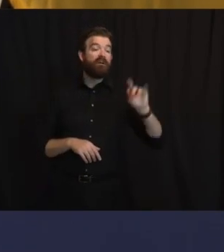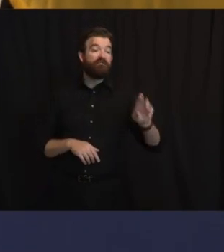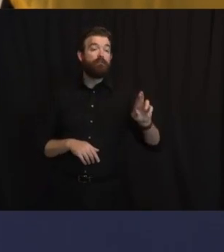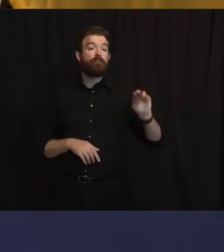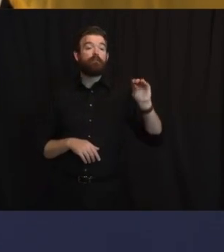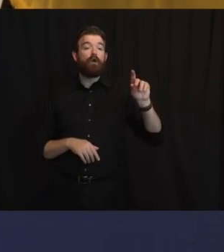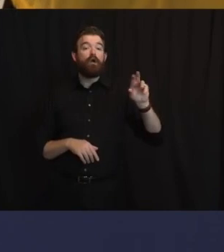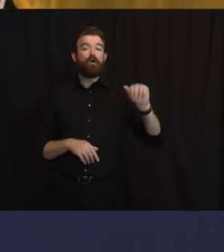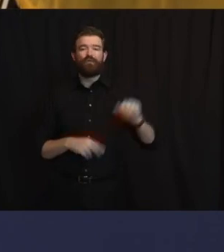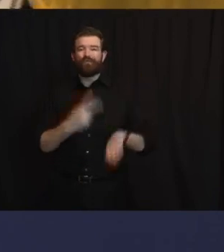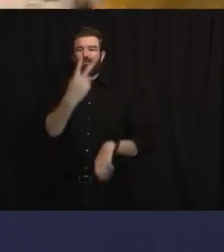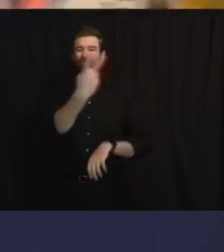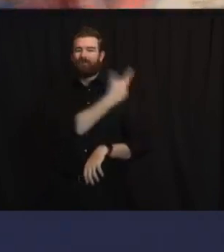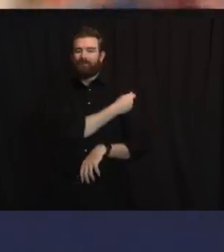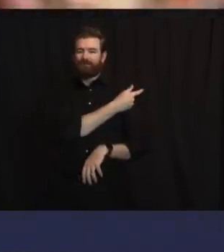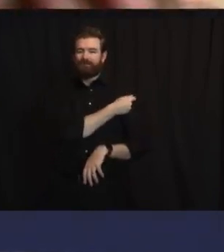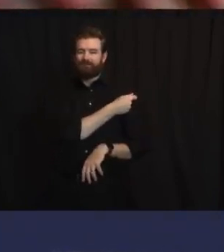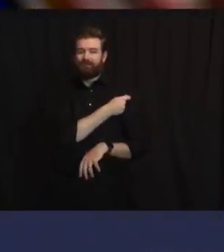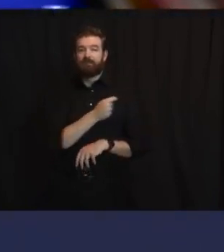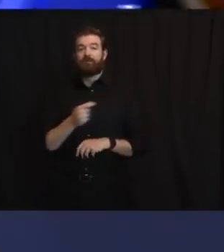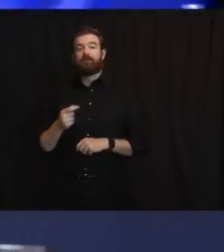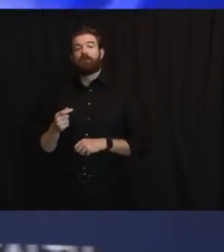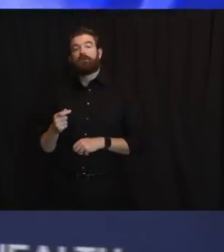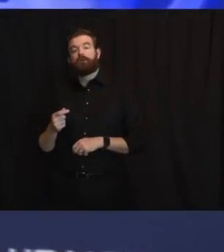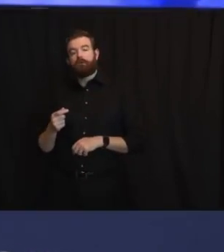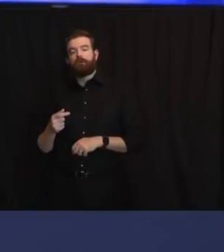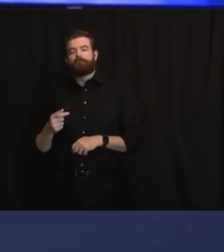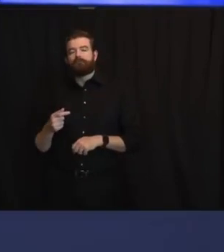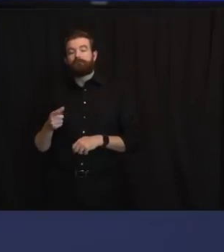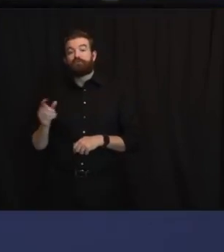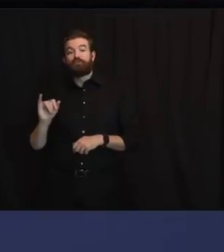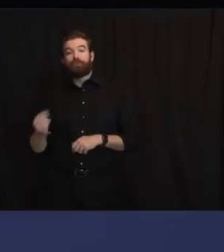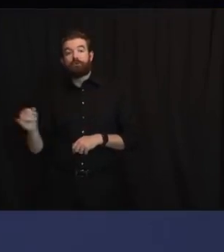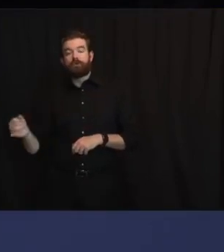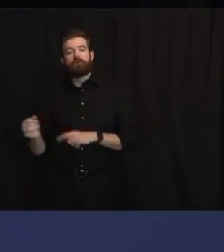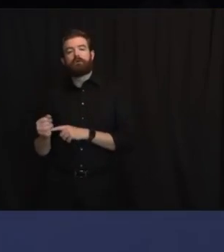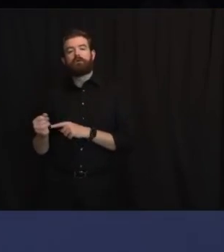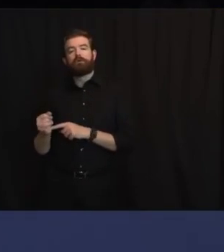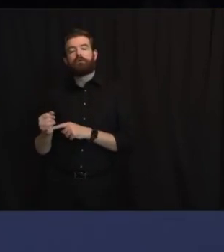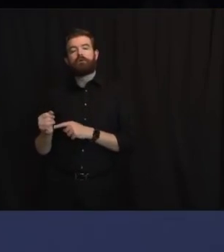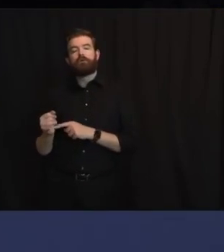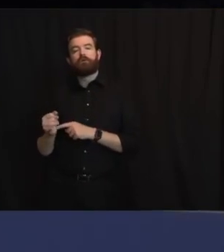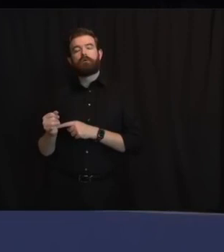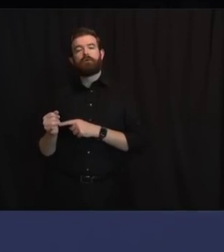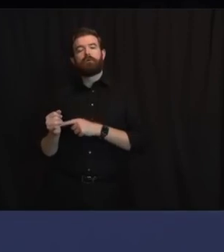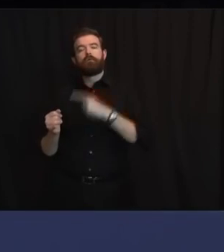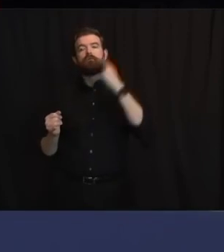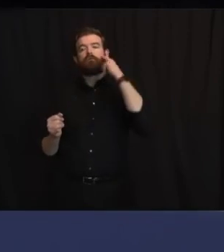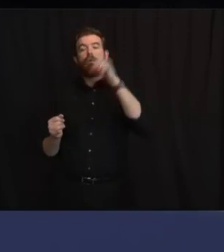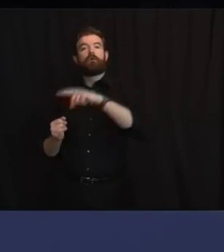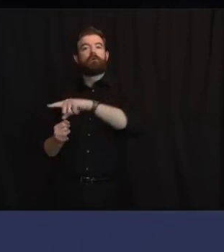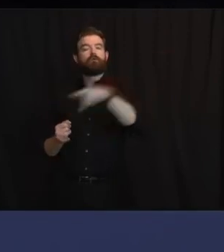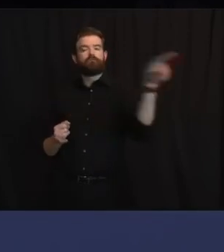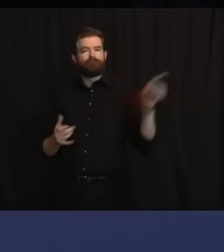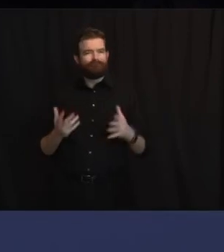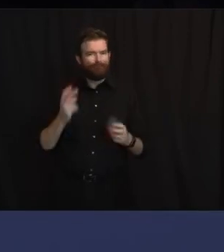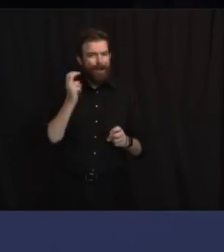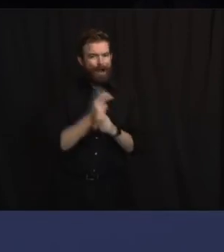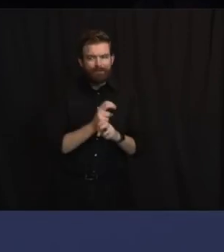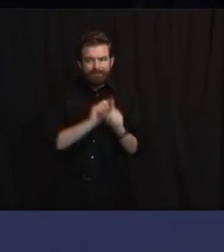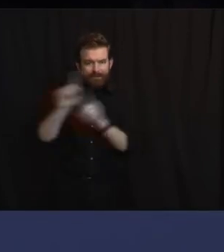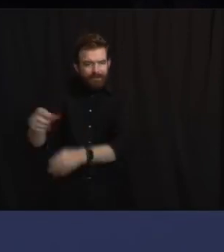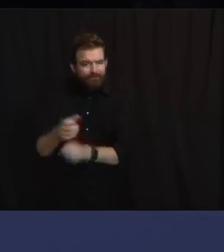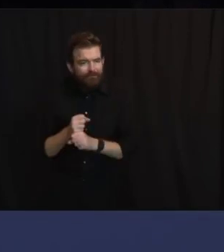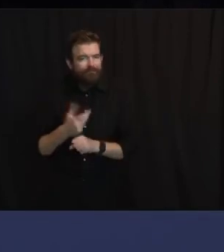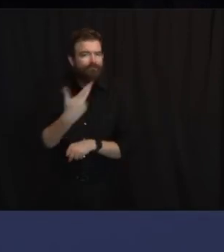Actually, we're focusing on what we call hard to reach individuals. And that's a whole array